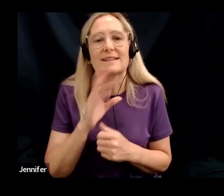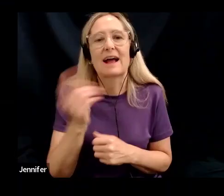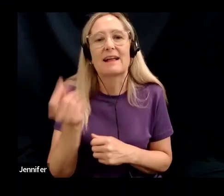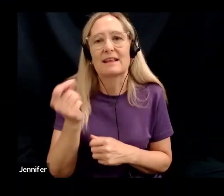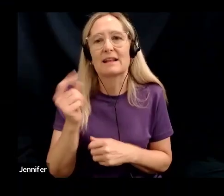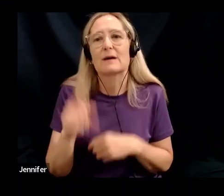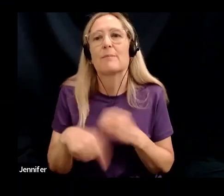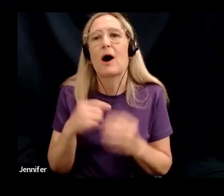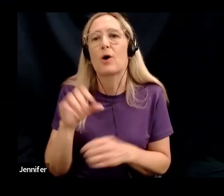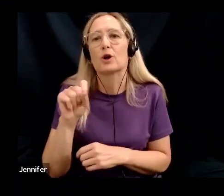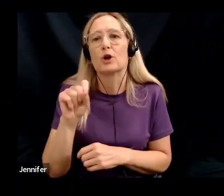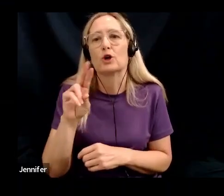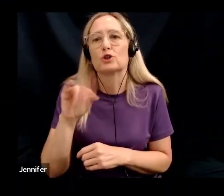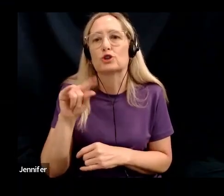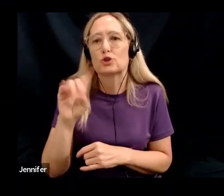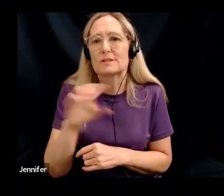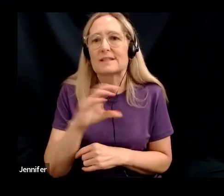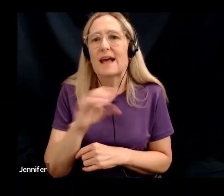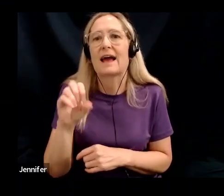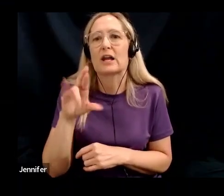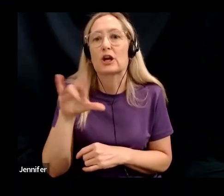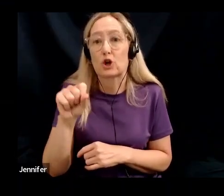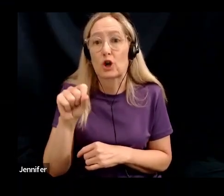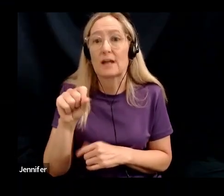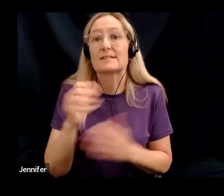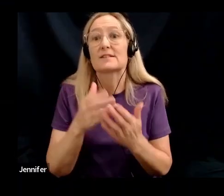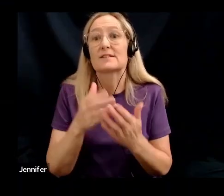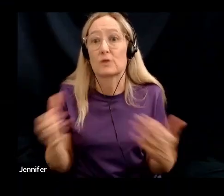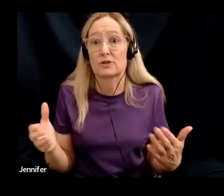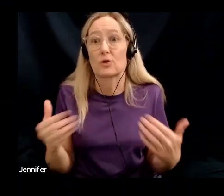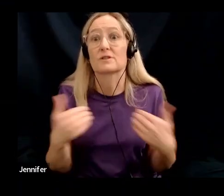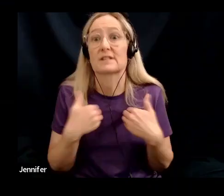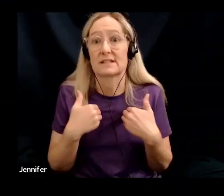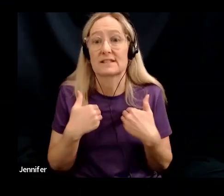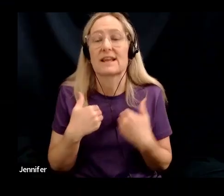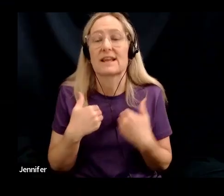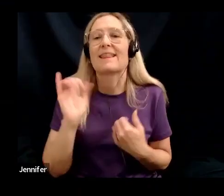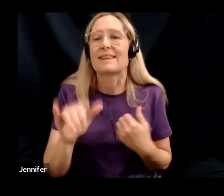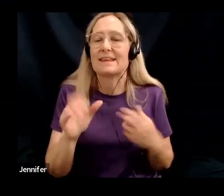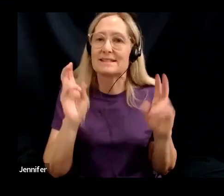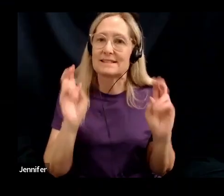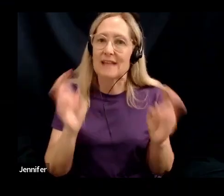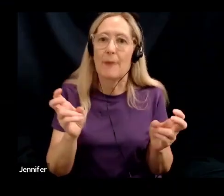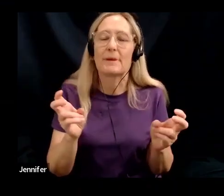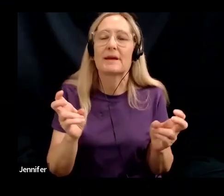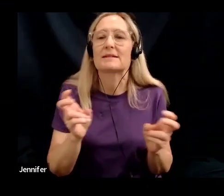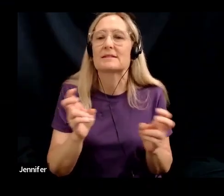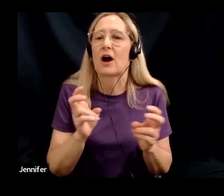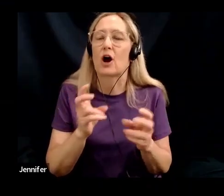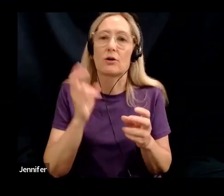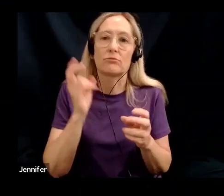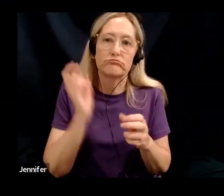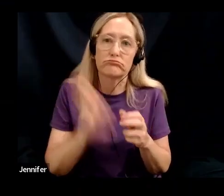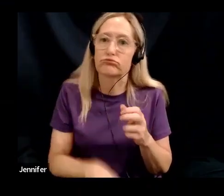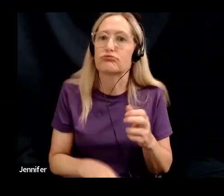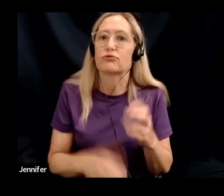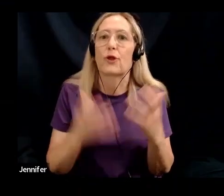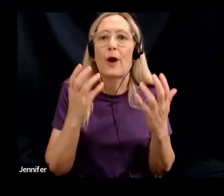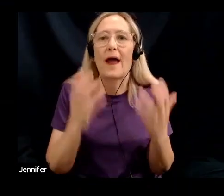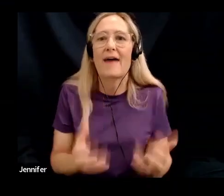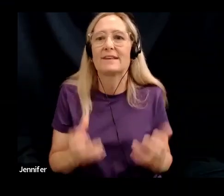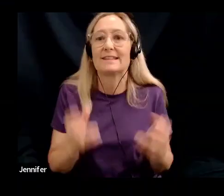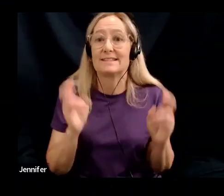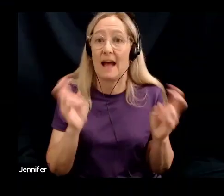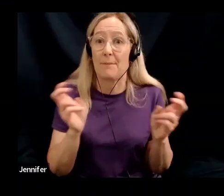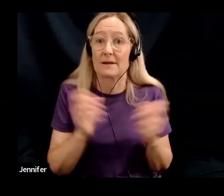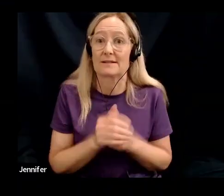bit about suicide and crisis resources, right? And these topics are really heavy topics. And so